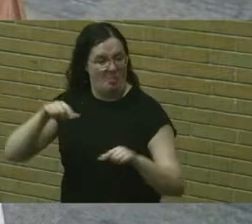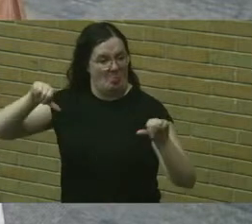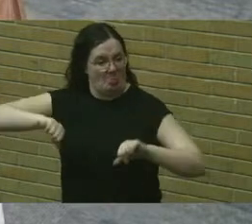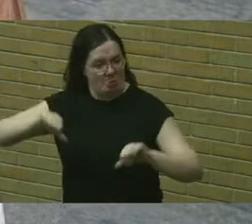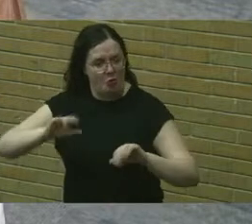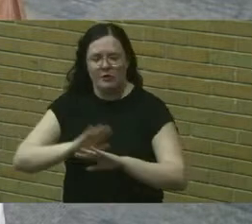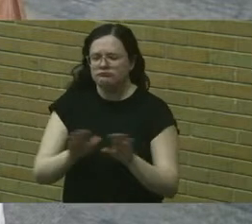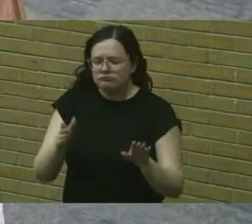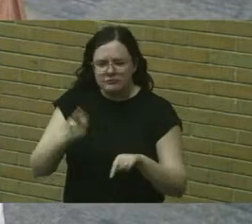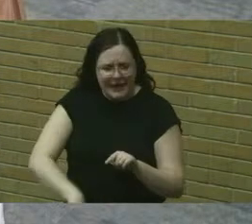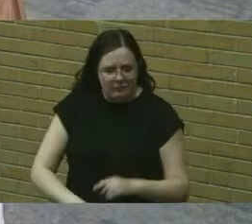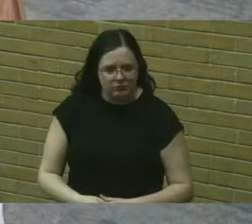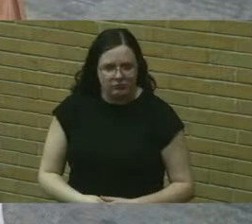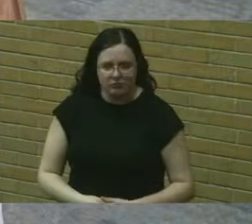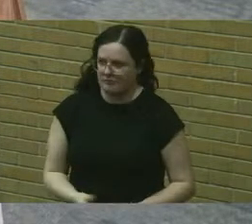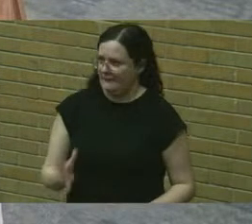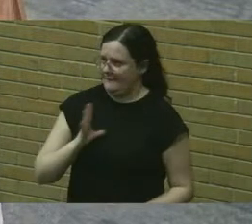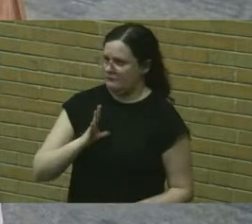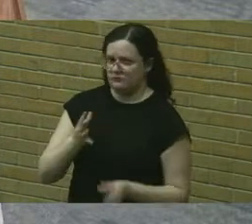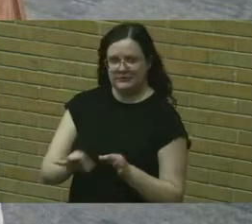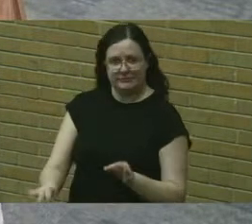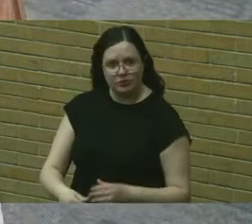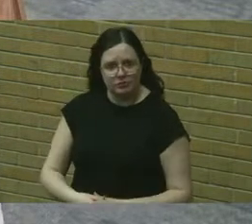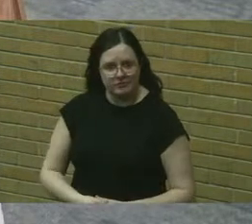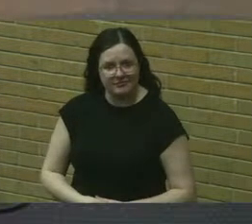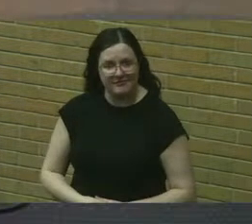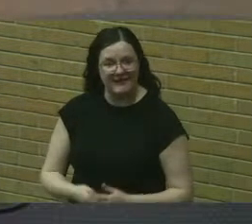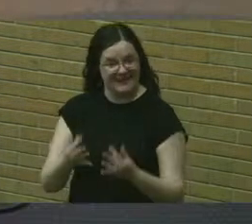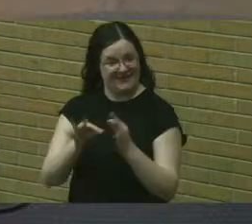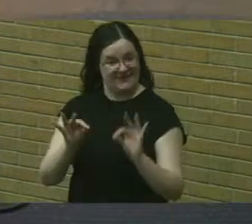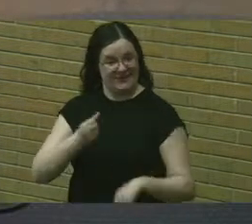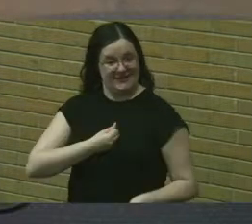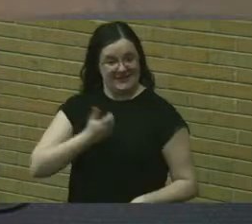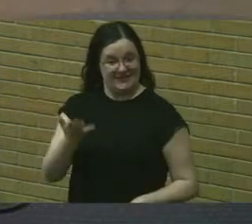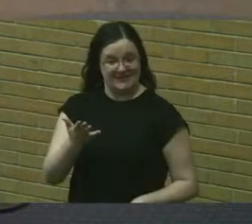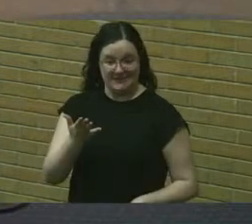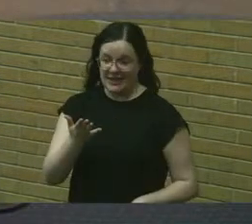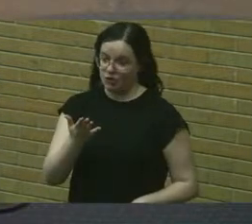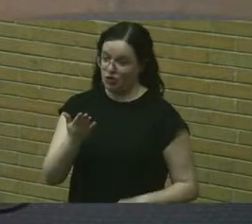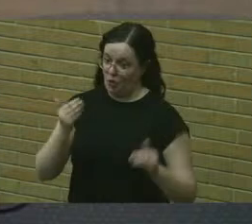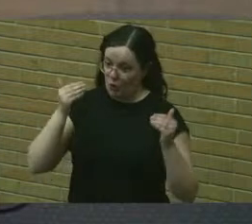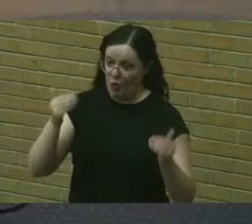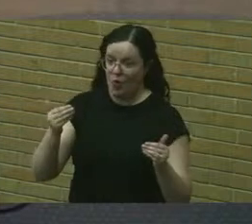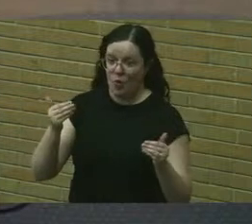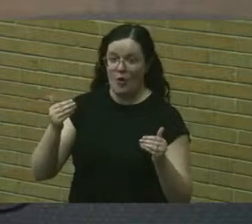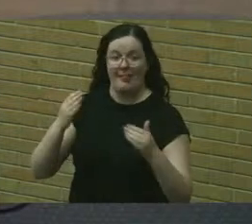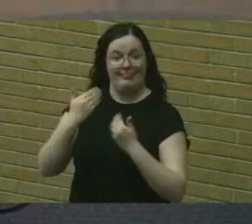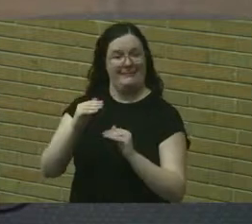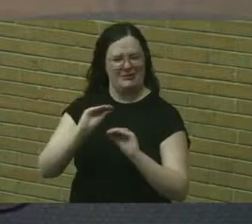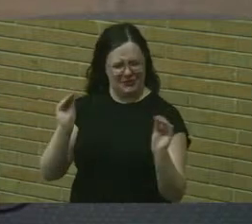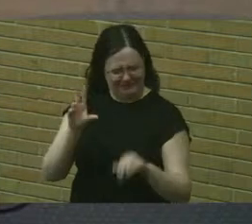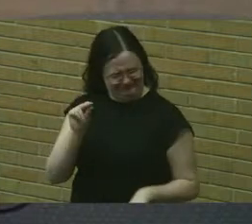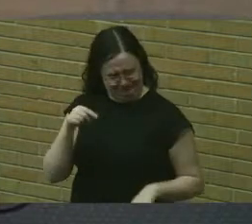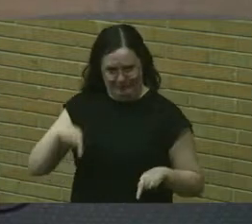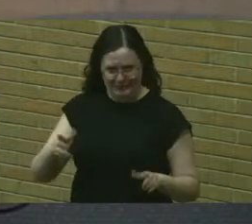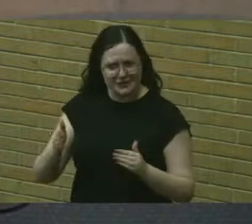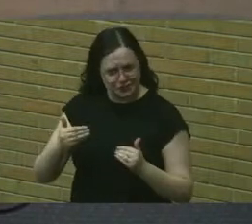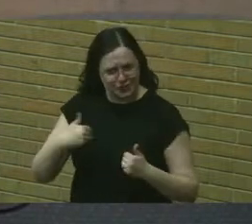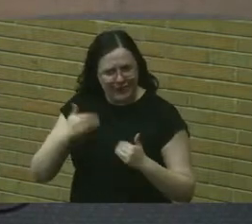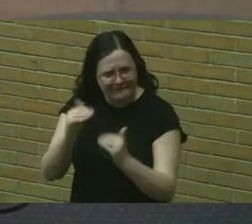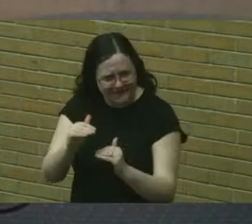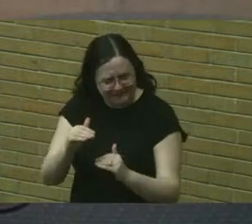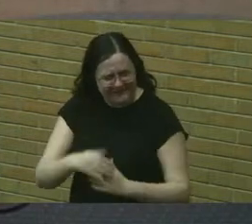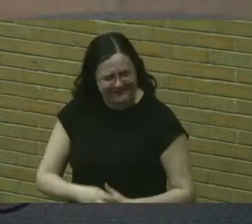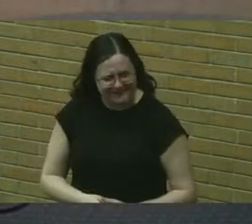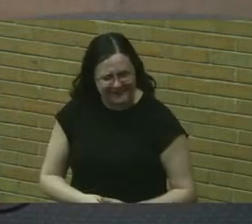This really isn't so complicated. Free speech isn't unlimited. It's not unlimited in this room. There are parameters, and there are often